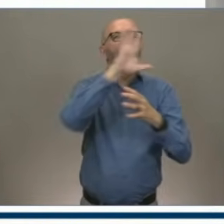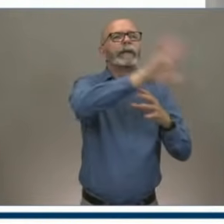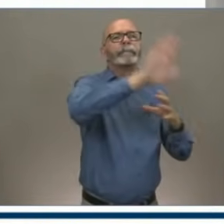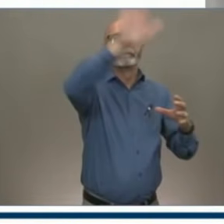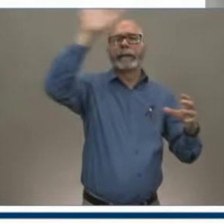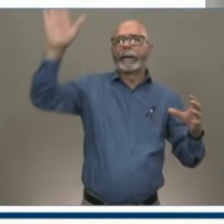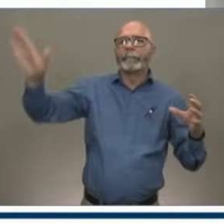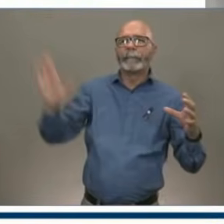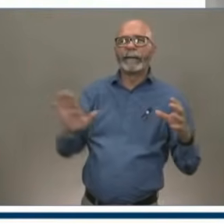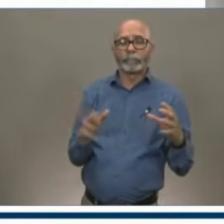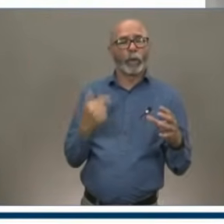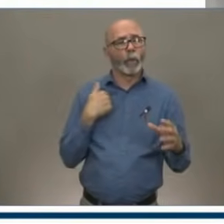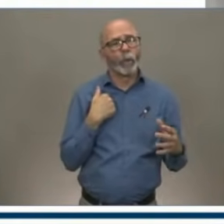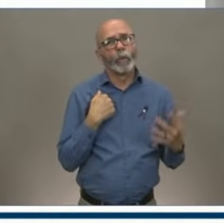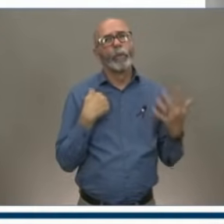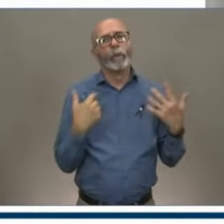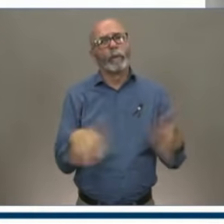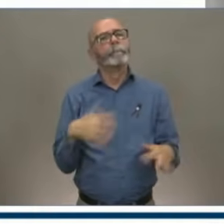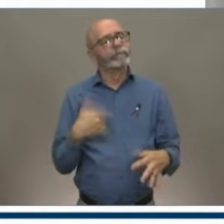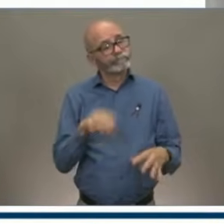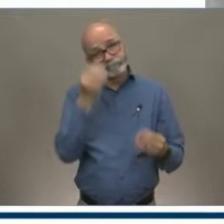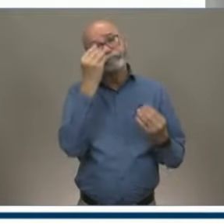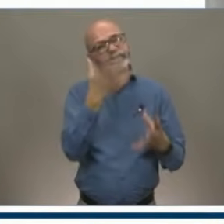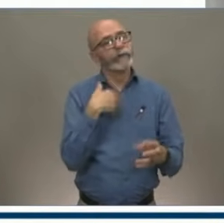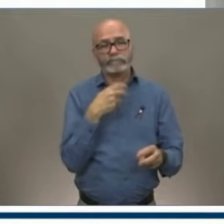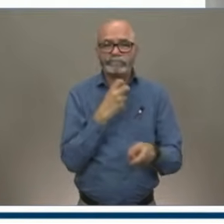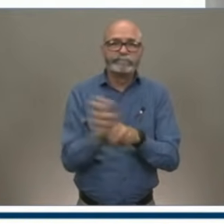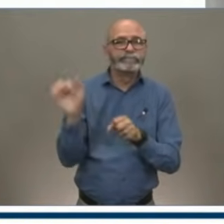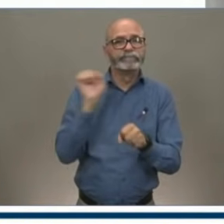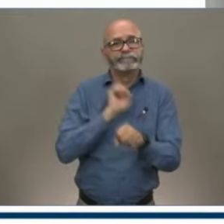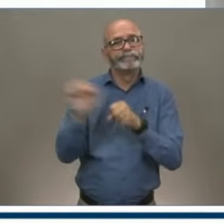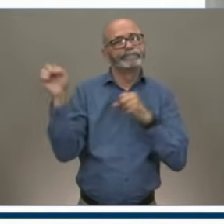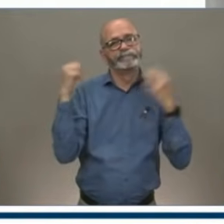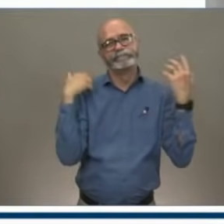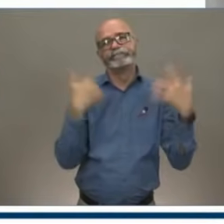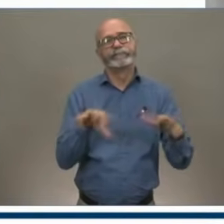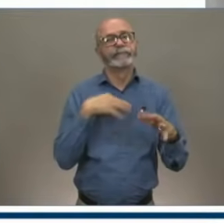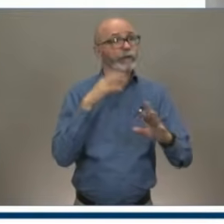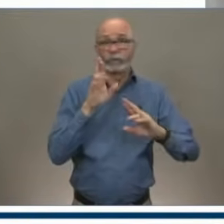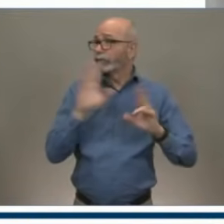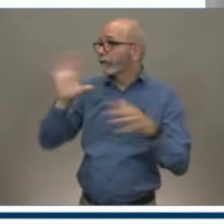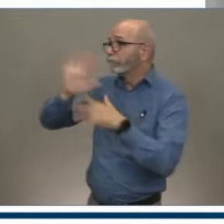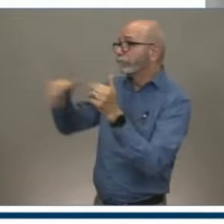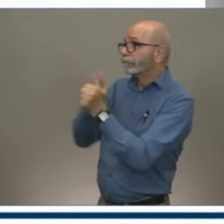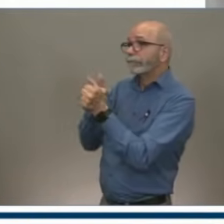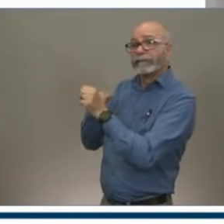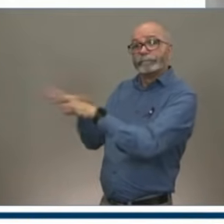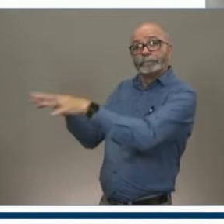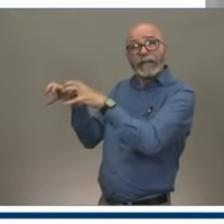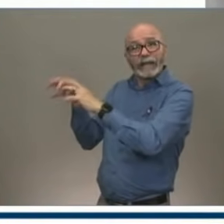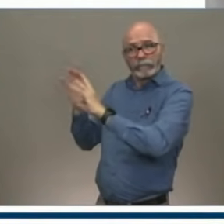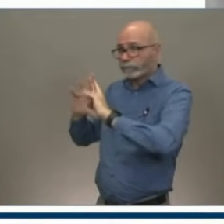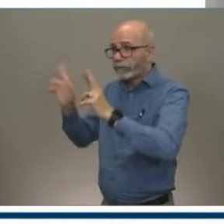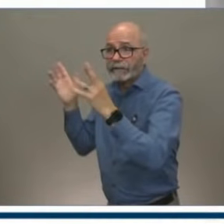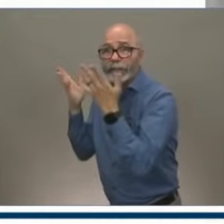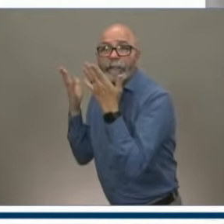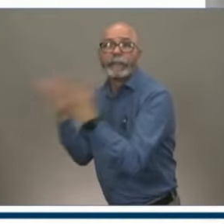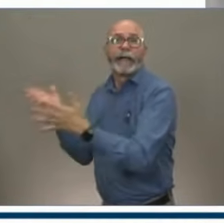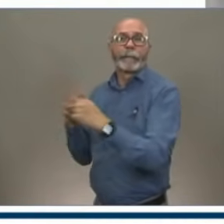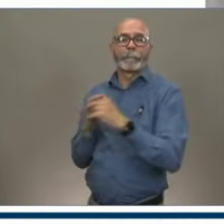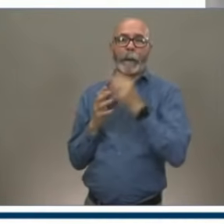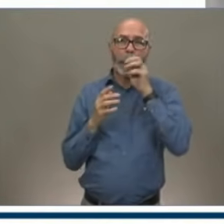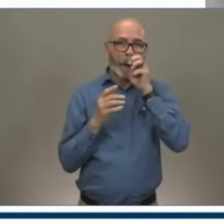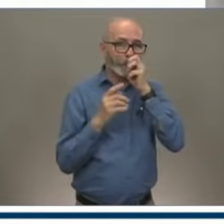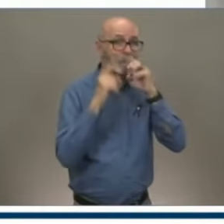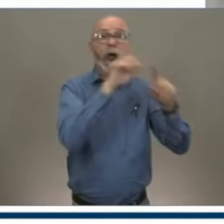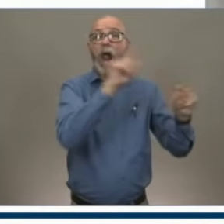hard to ensure that we have the appropriate infrastructure. There's been questions about freezers today, but also syringes. We make sure we have the appropriate